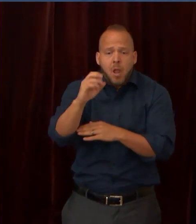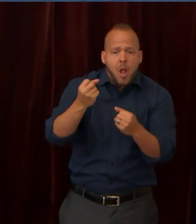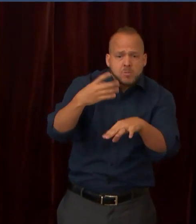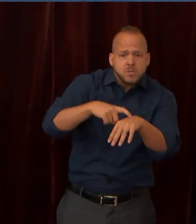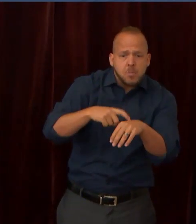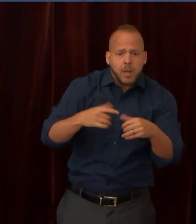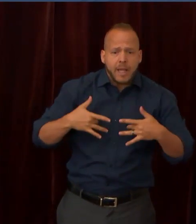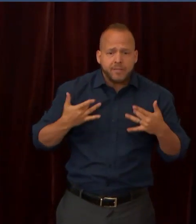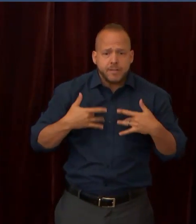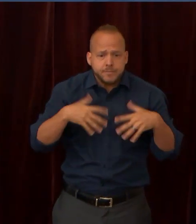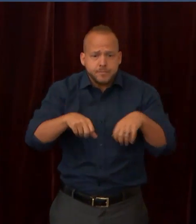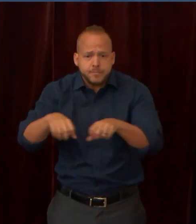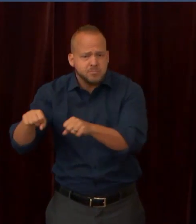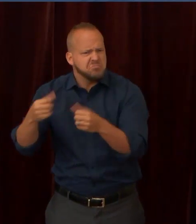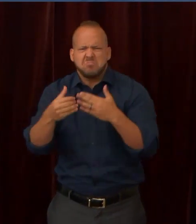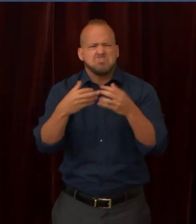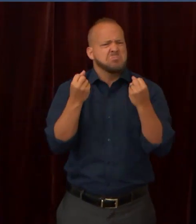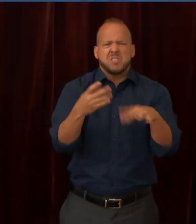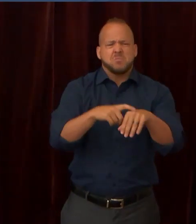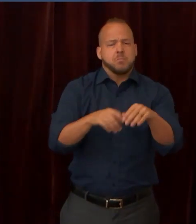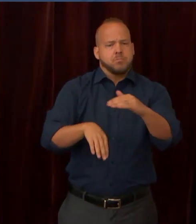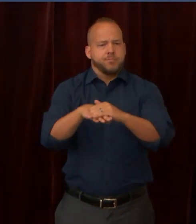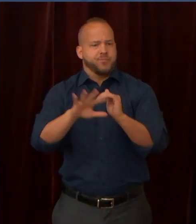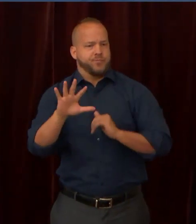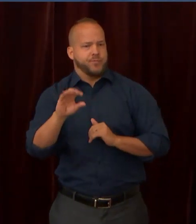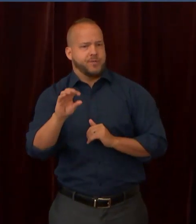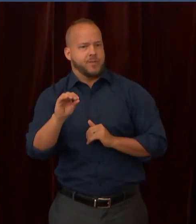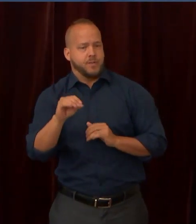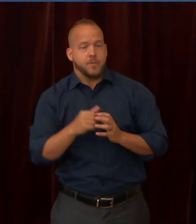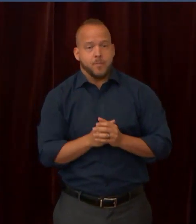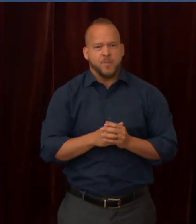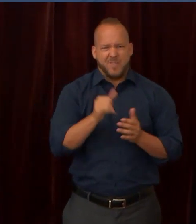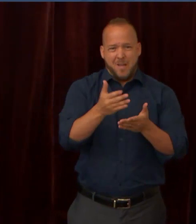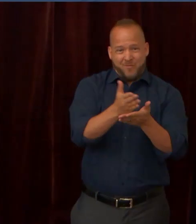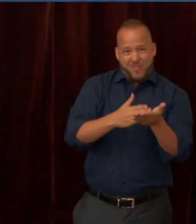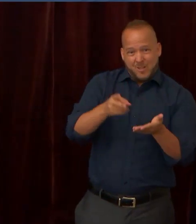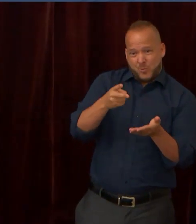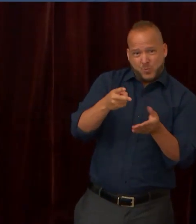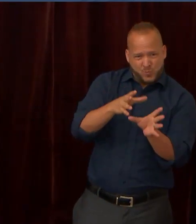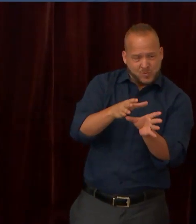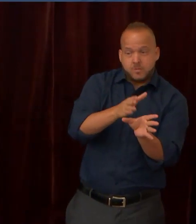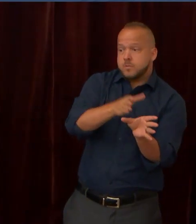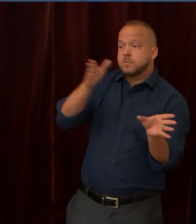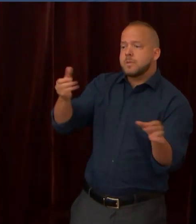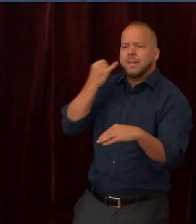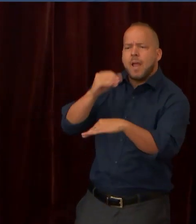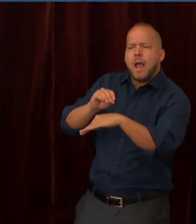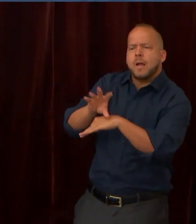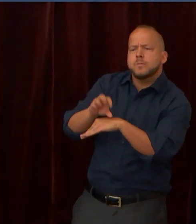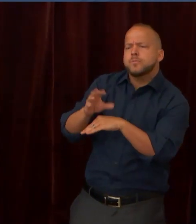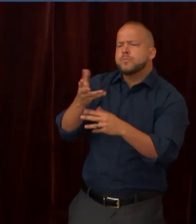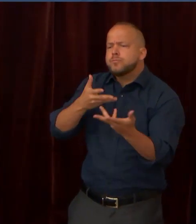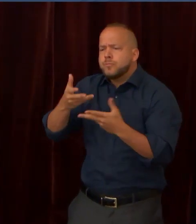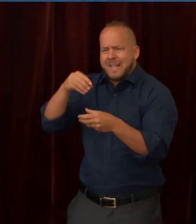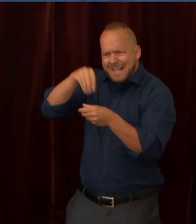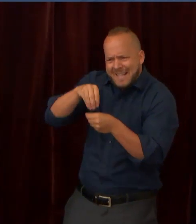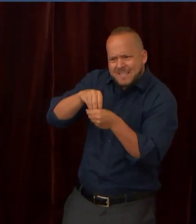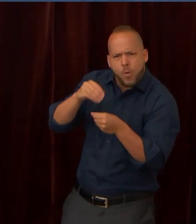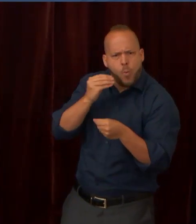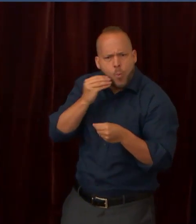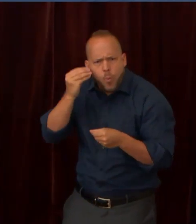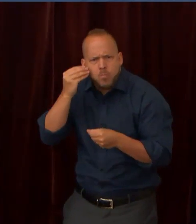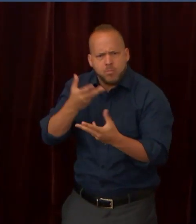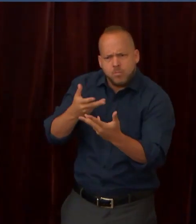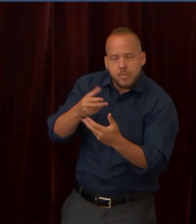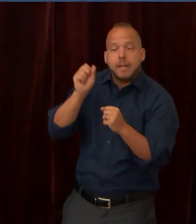Phase 2, in-home services or counseling at a person's residence with 5 total individuals or less are now